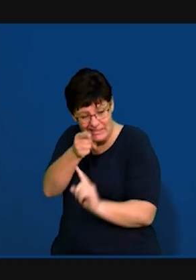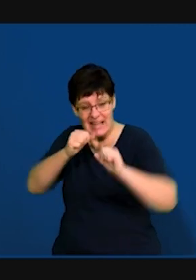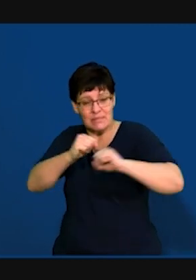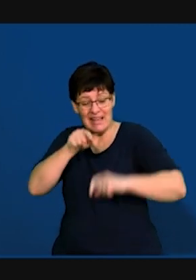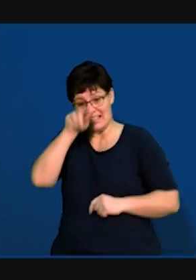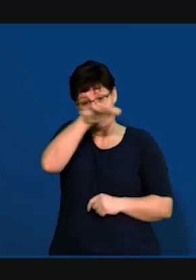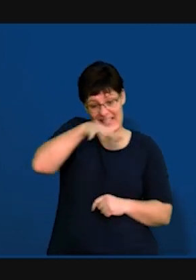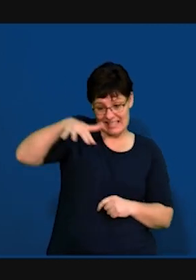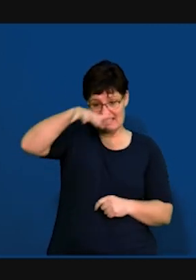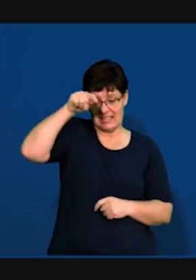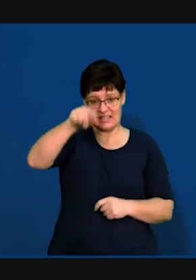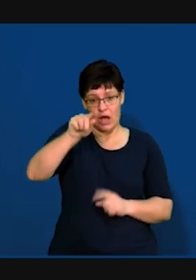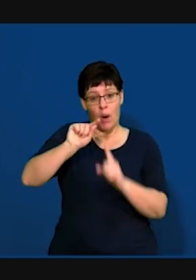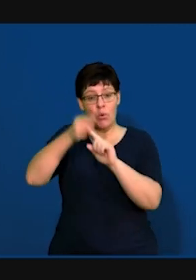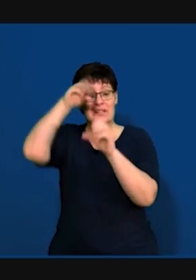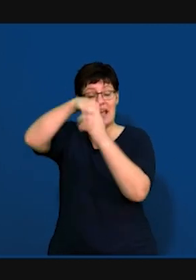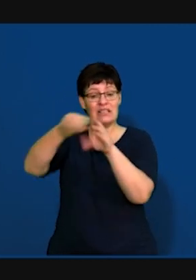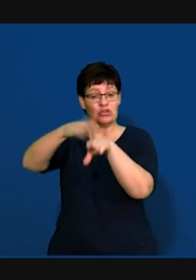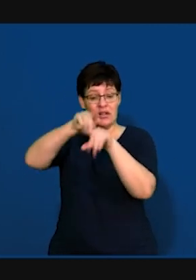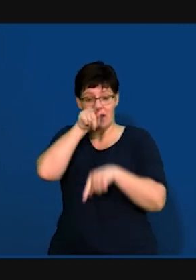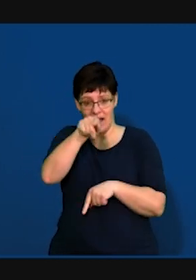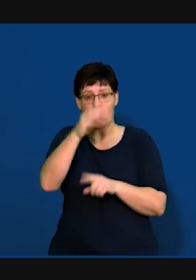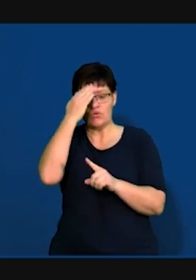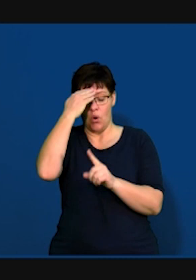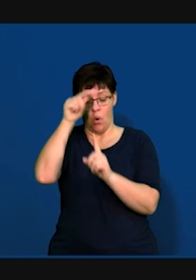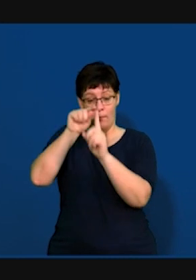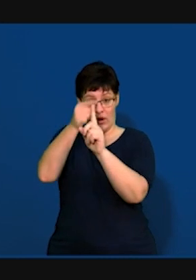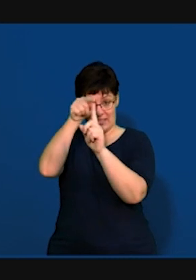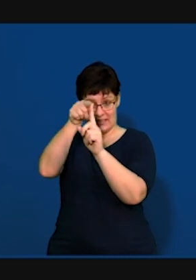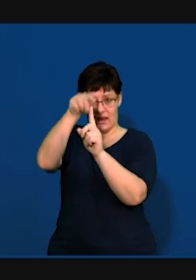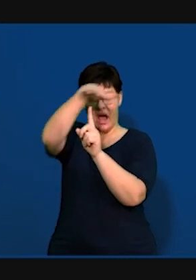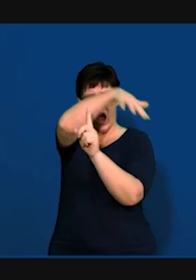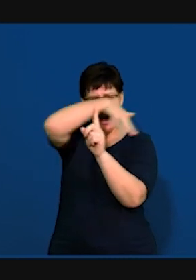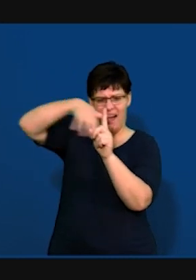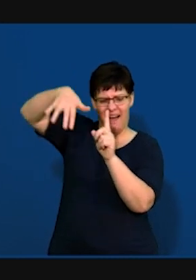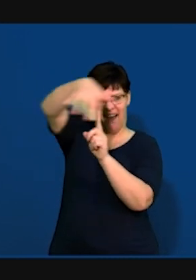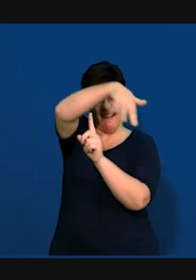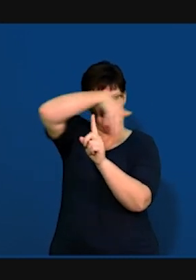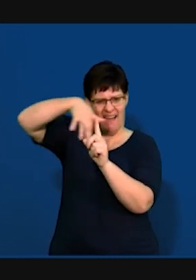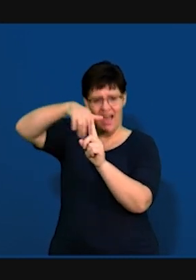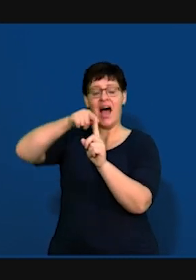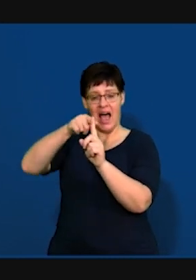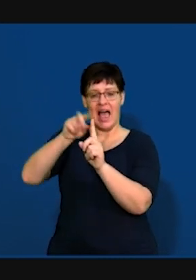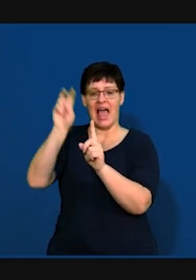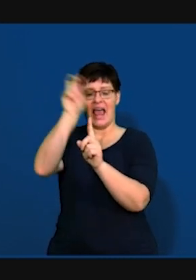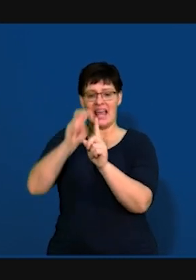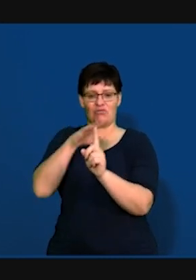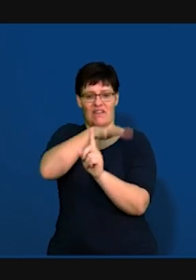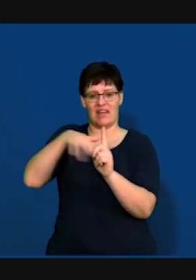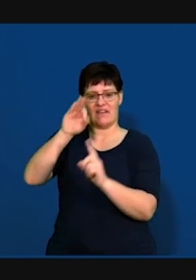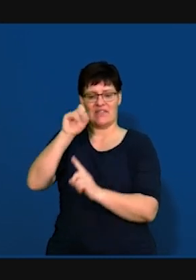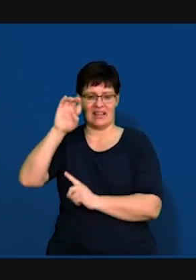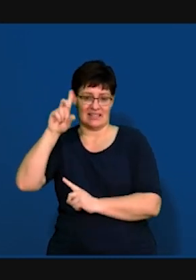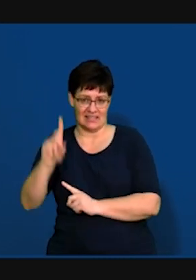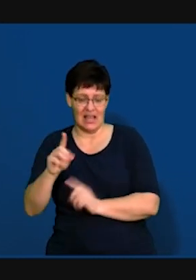when we talk about a point charge, then we know that around that point charge, what exists is actually an electric field, and we use electric